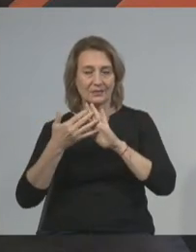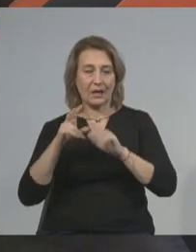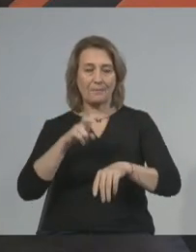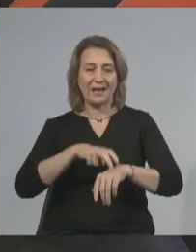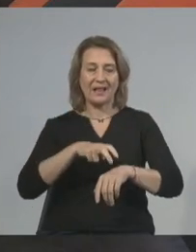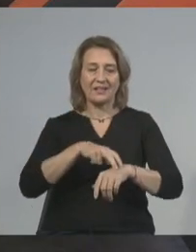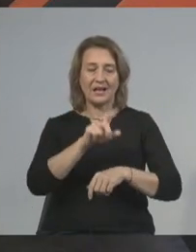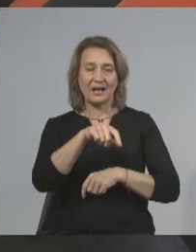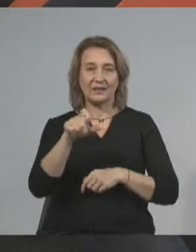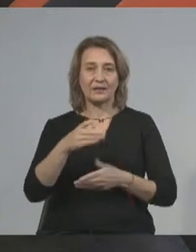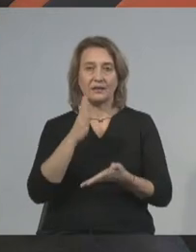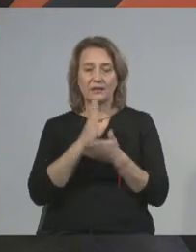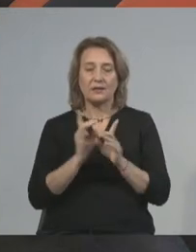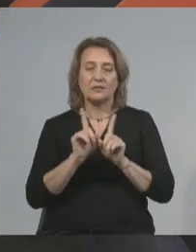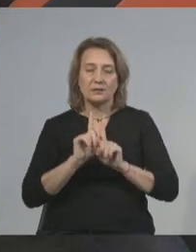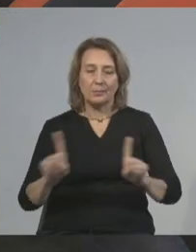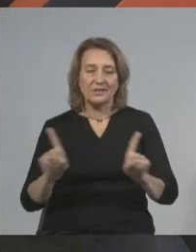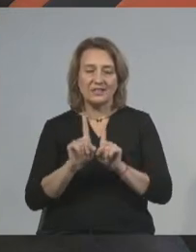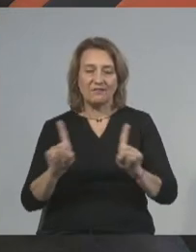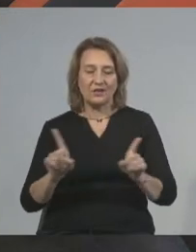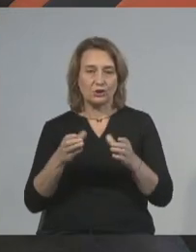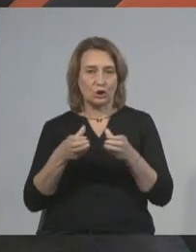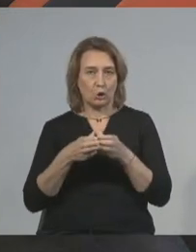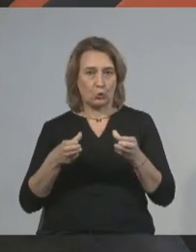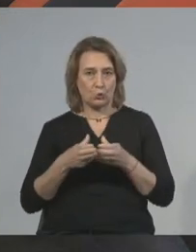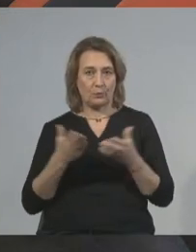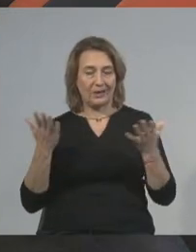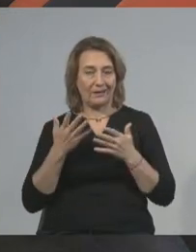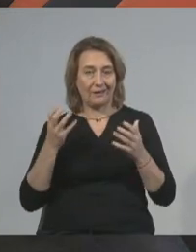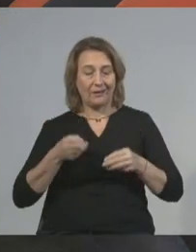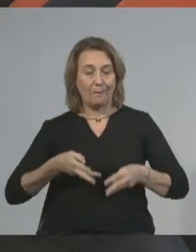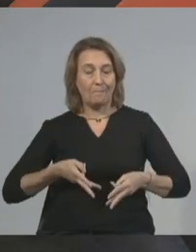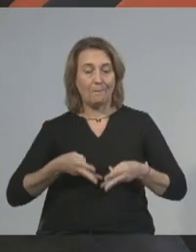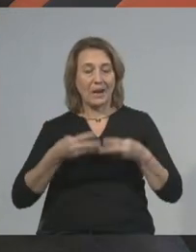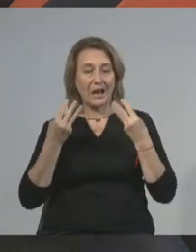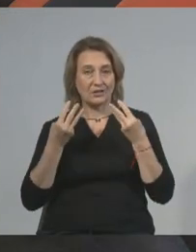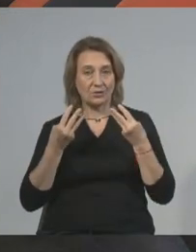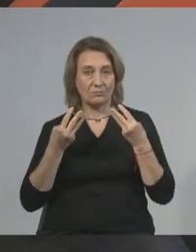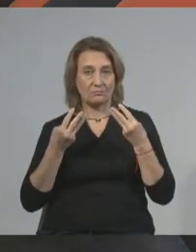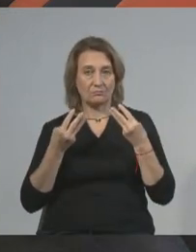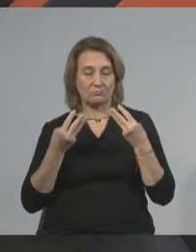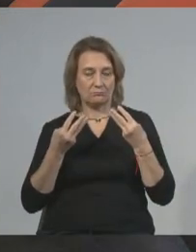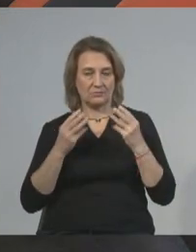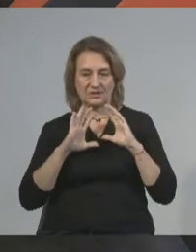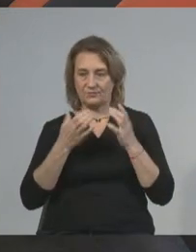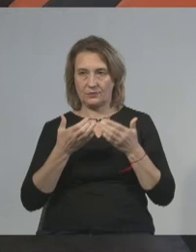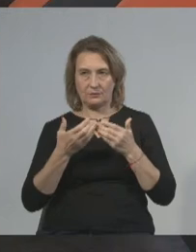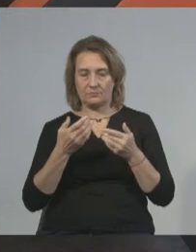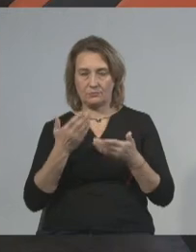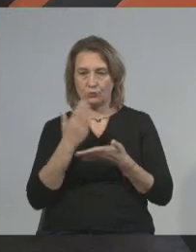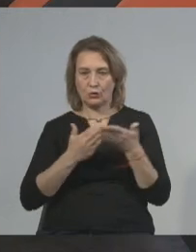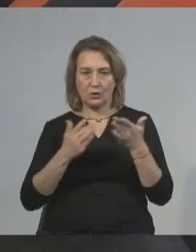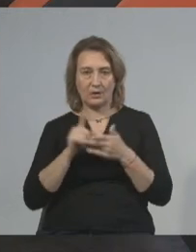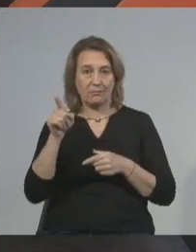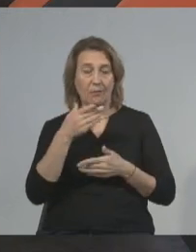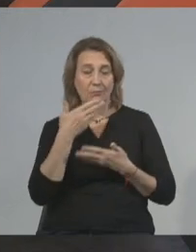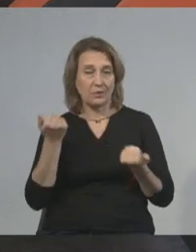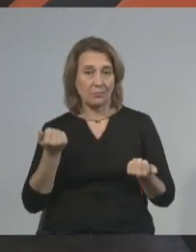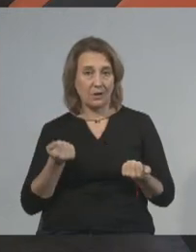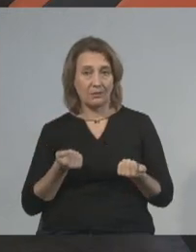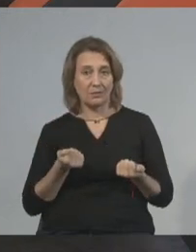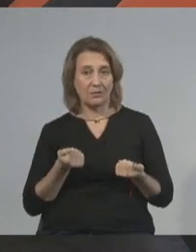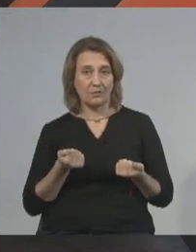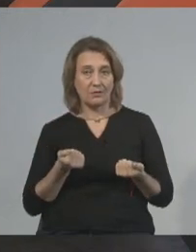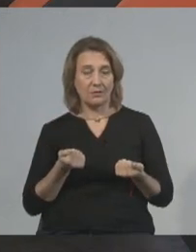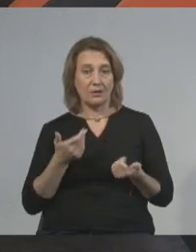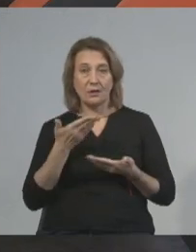doctors or teachers in rural in rural settlements and so on so those people who don't have any access to these